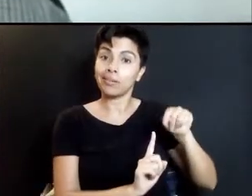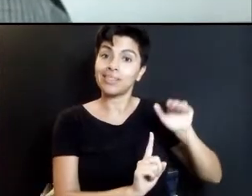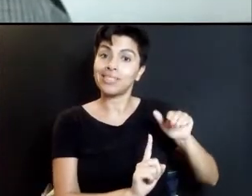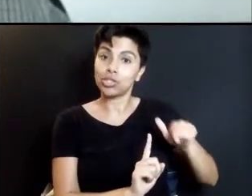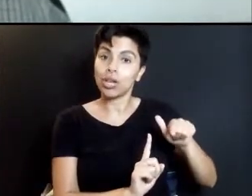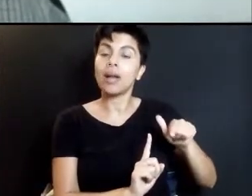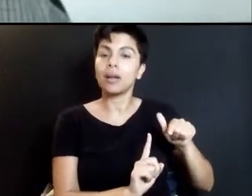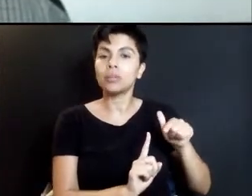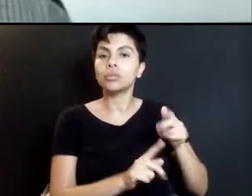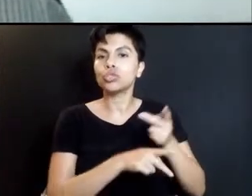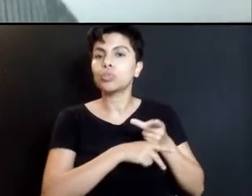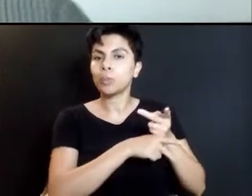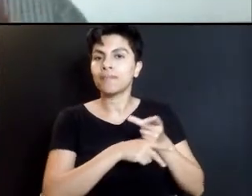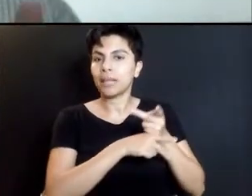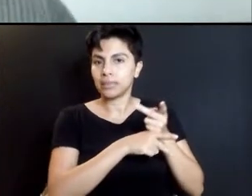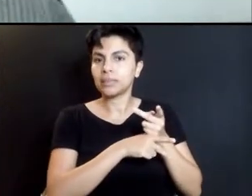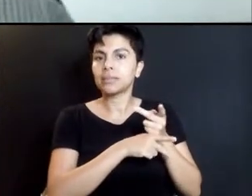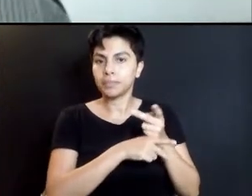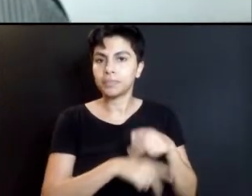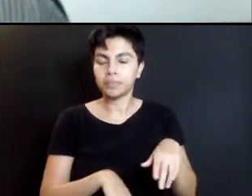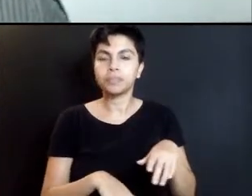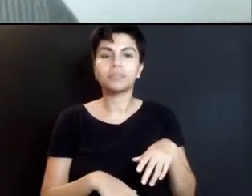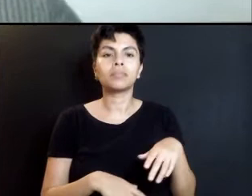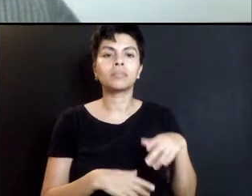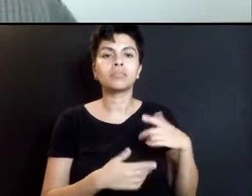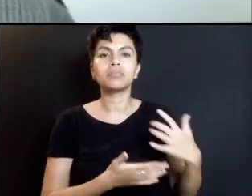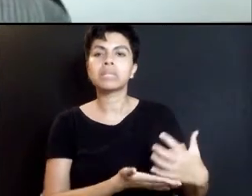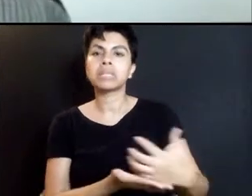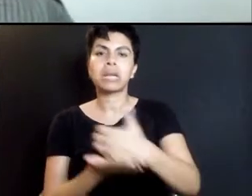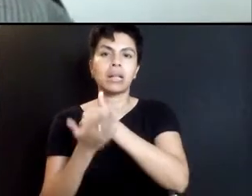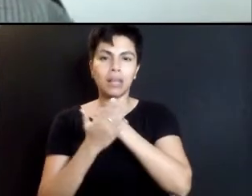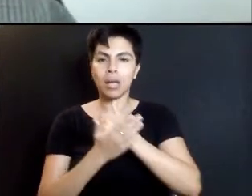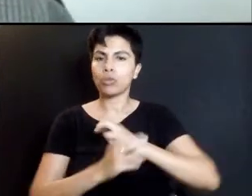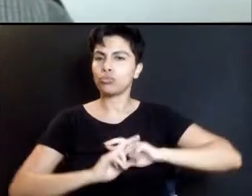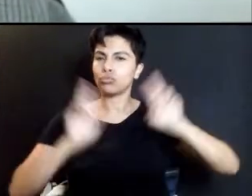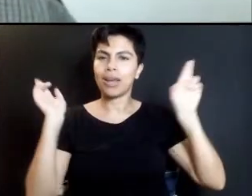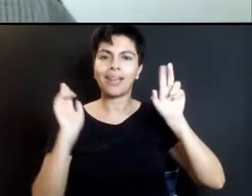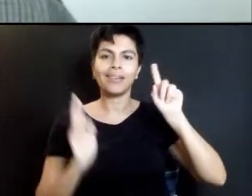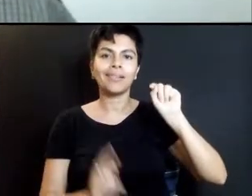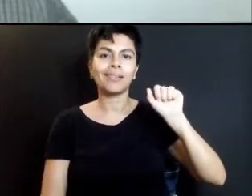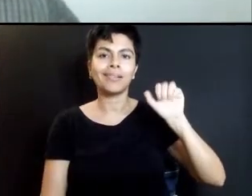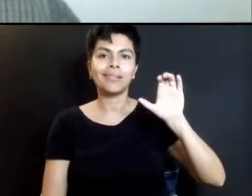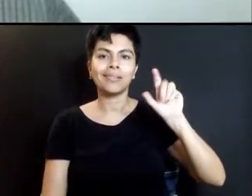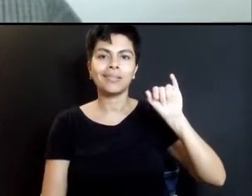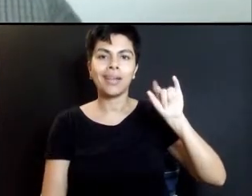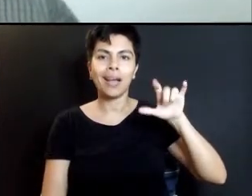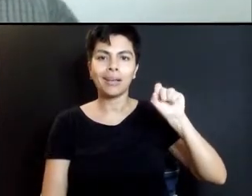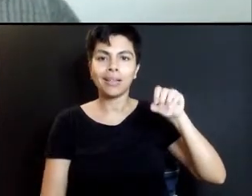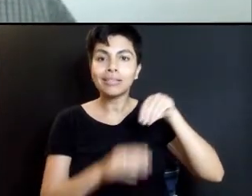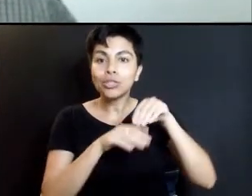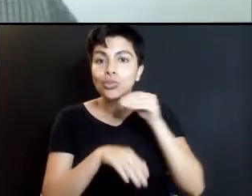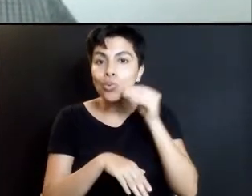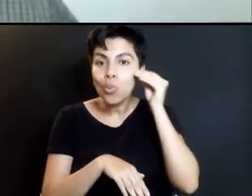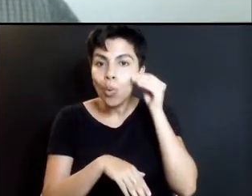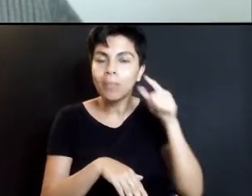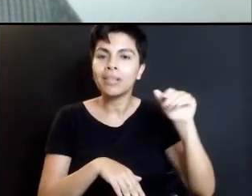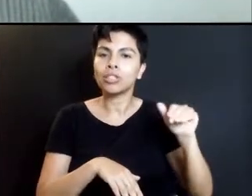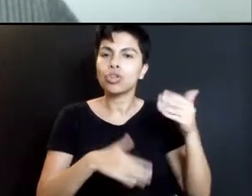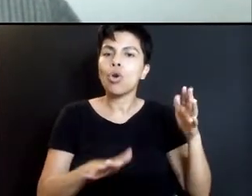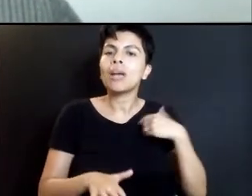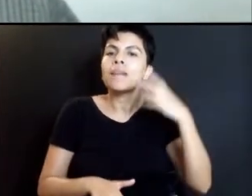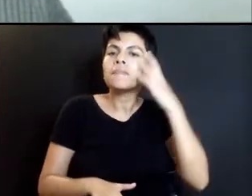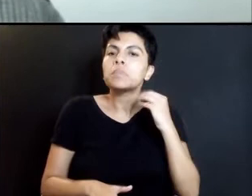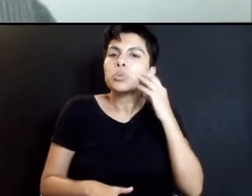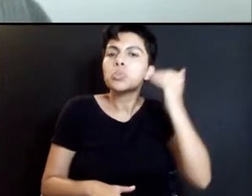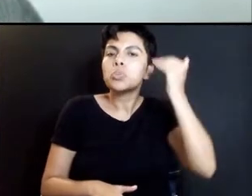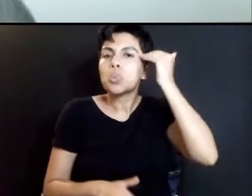always supervised. Also, collect tactiles from around your house that your child has experience with and that